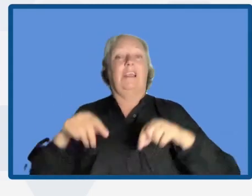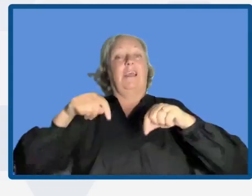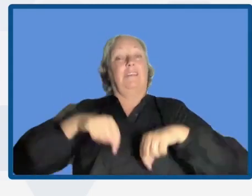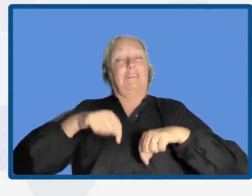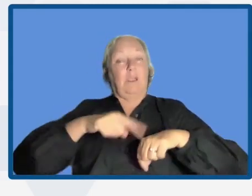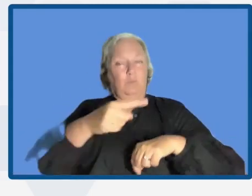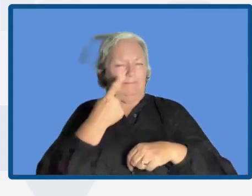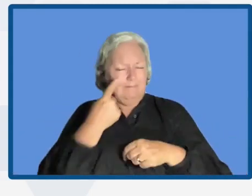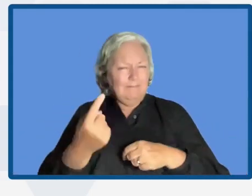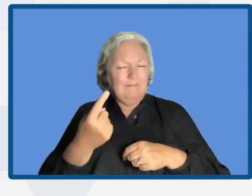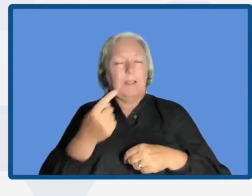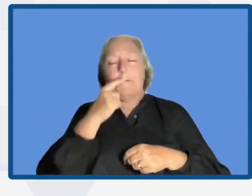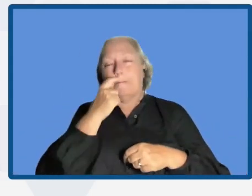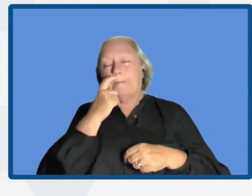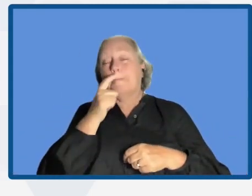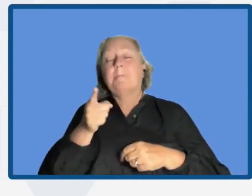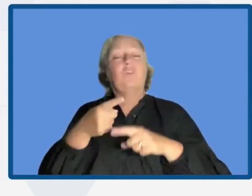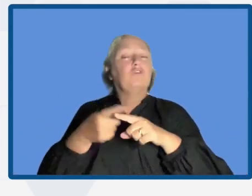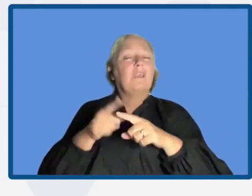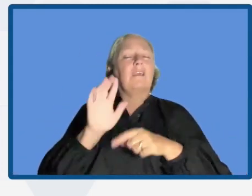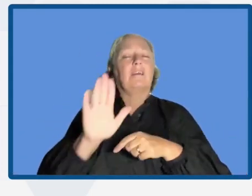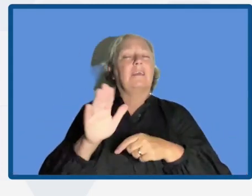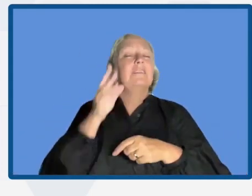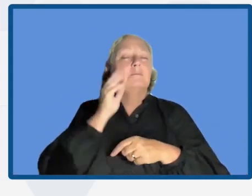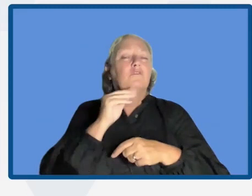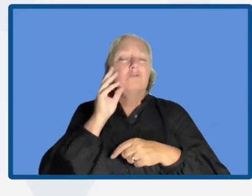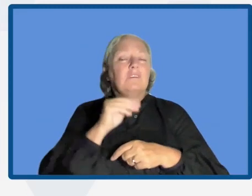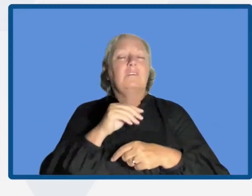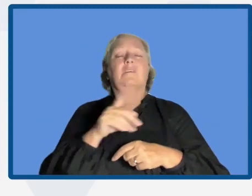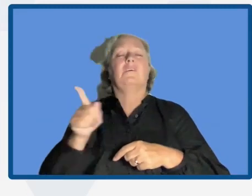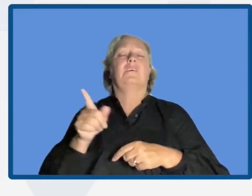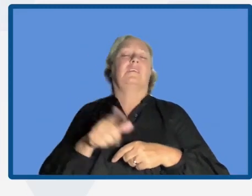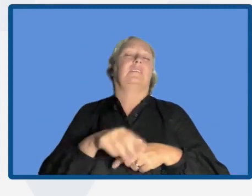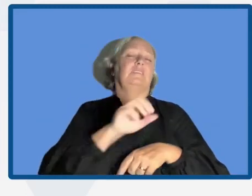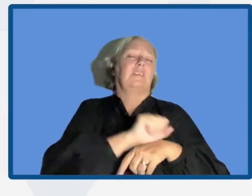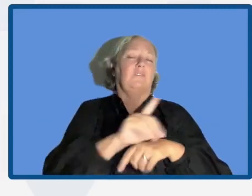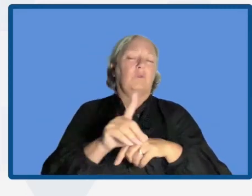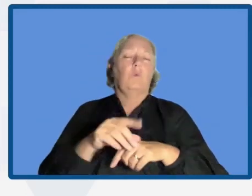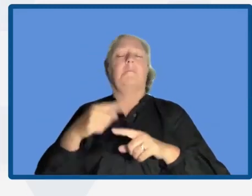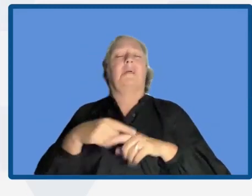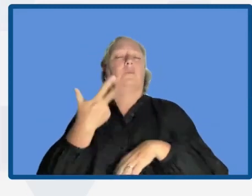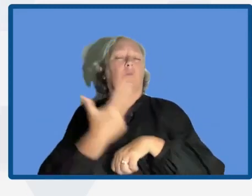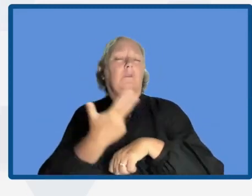the experiences shared by our colleagues from Salvador and Guatemala, and also